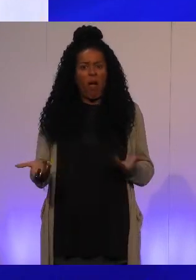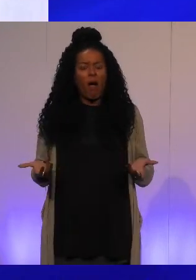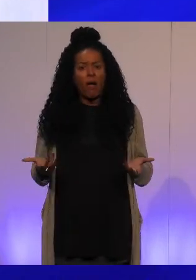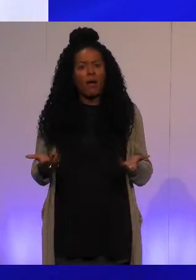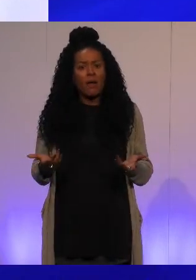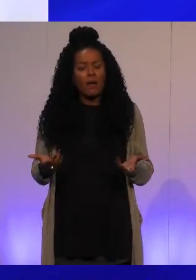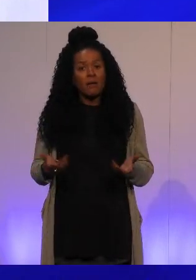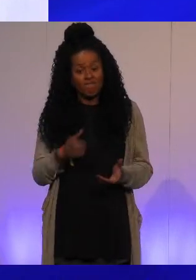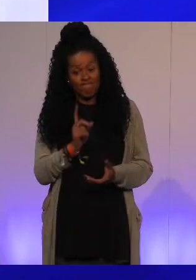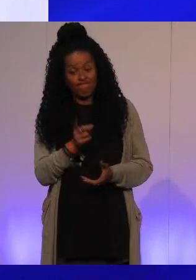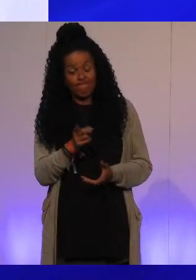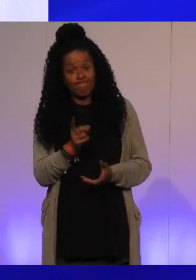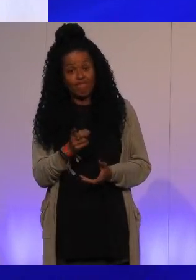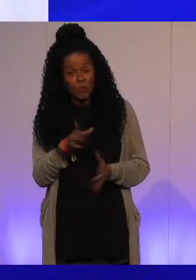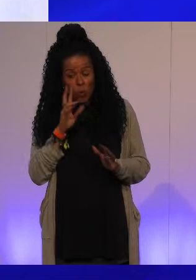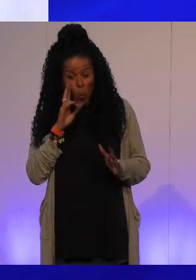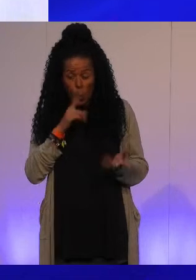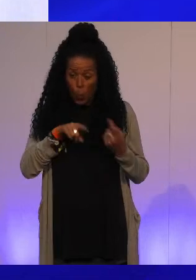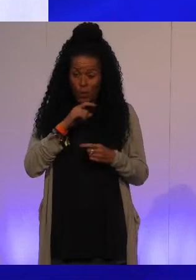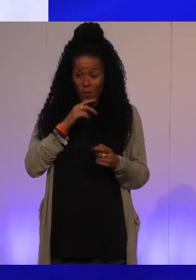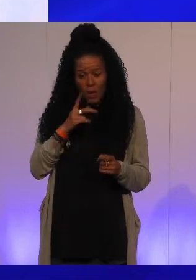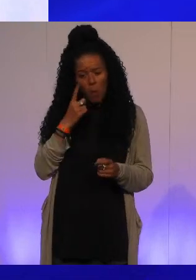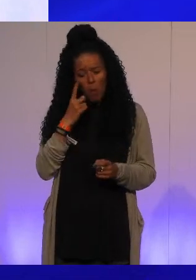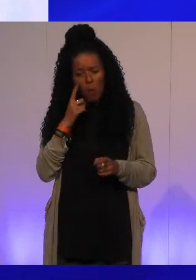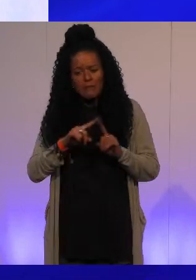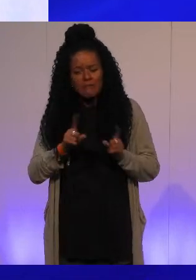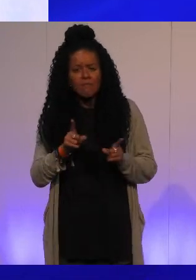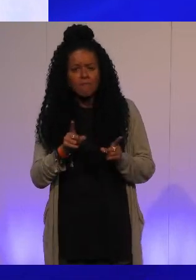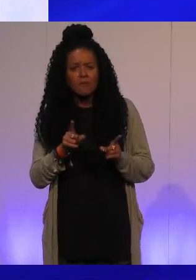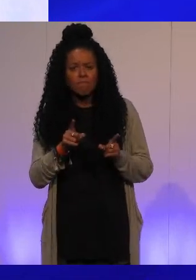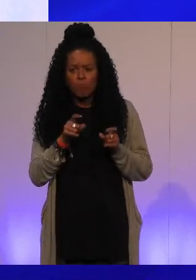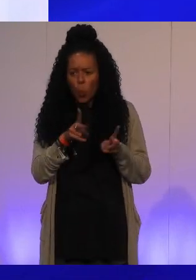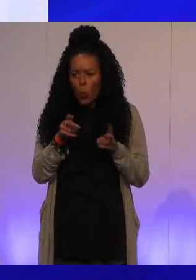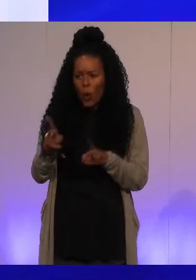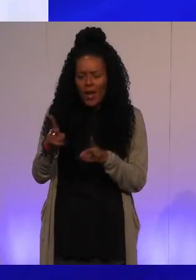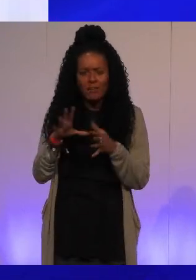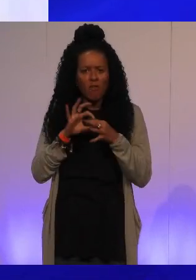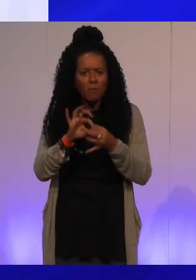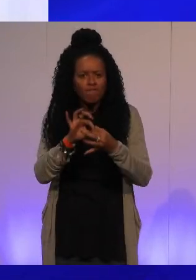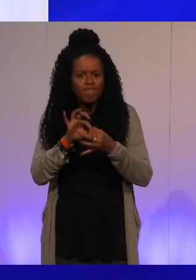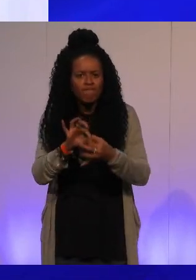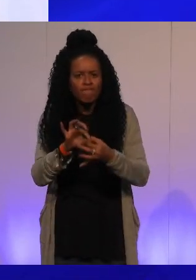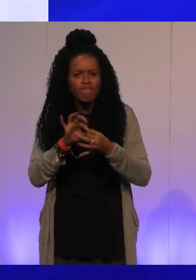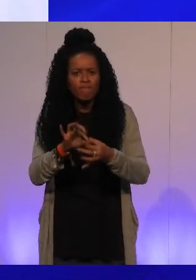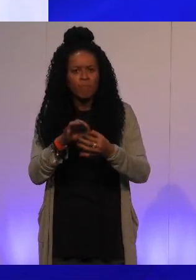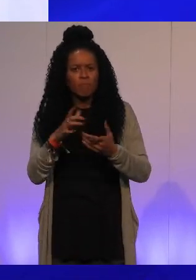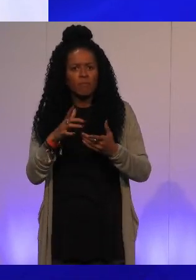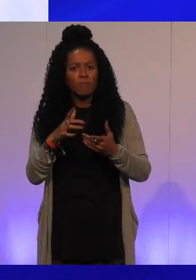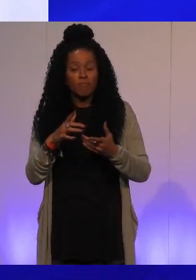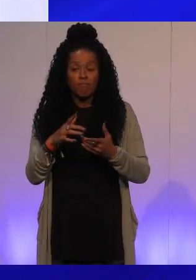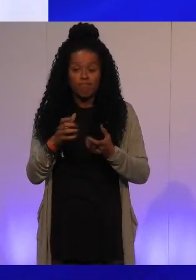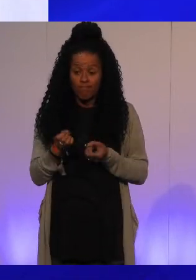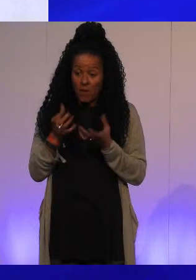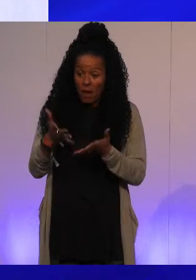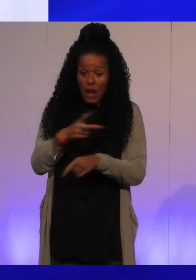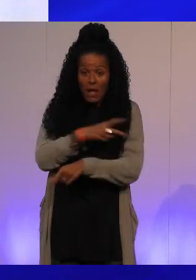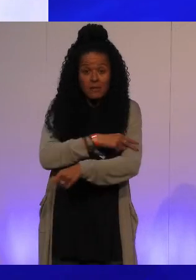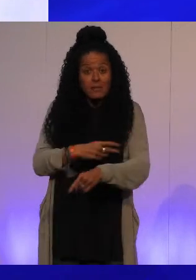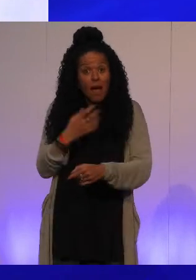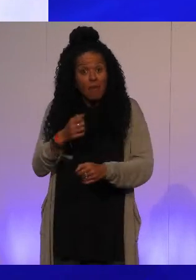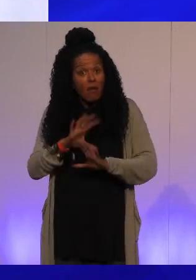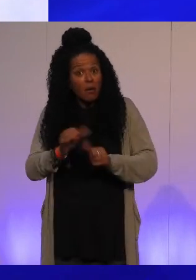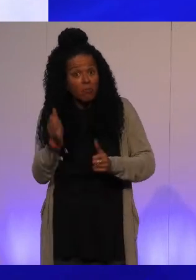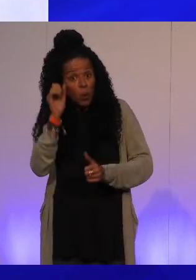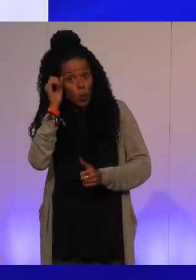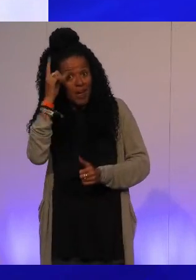is, again, looking at different ways of working, enabling staff to have good ideas